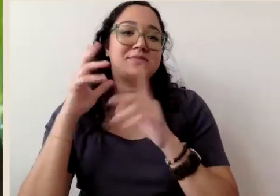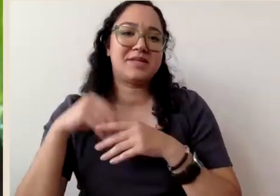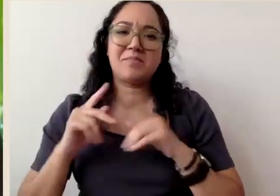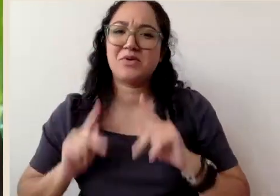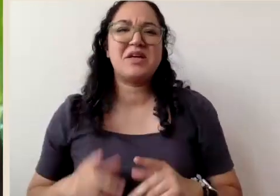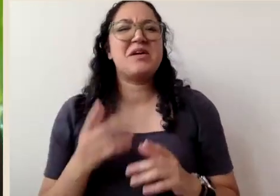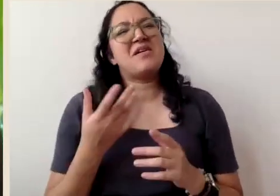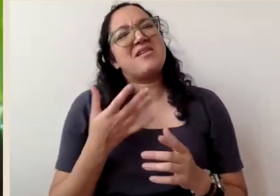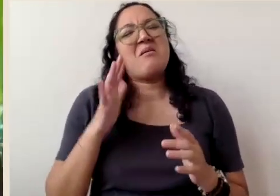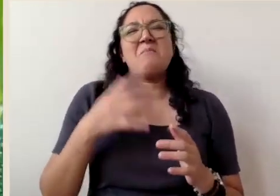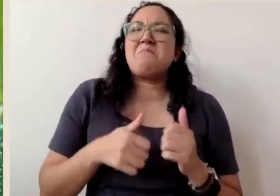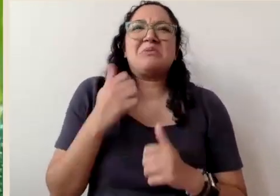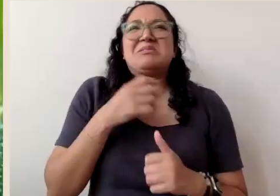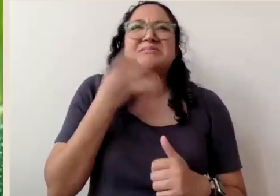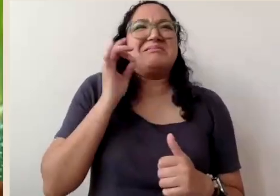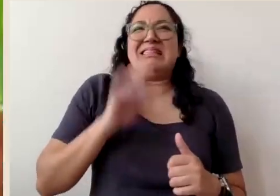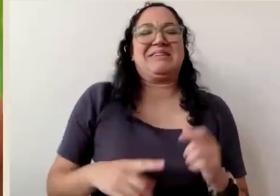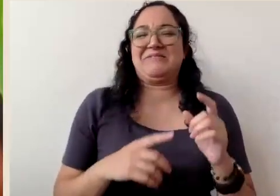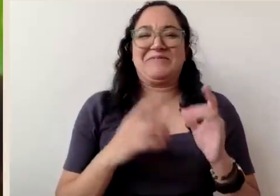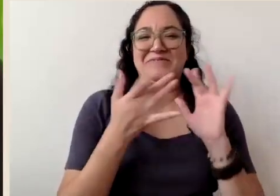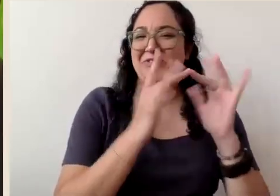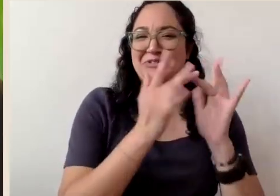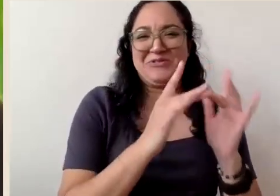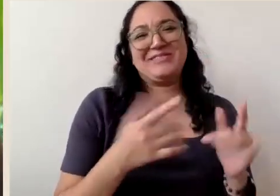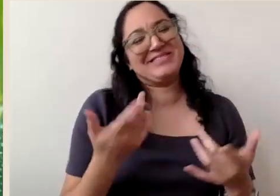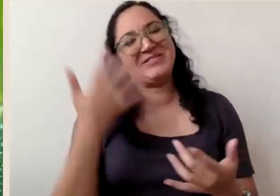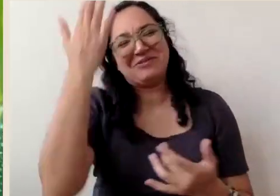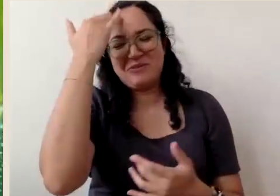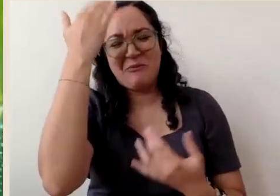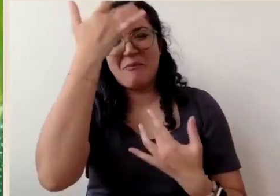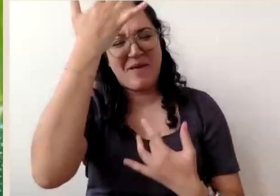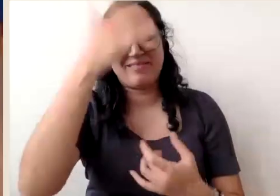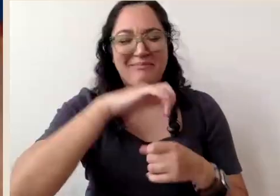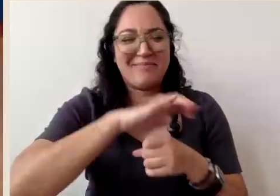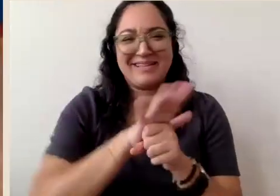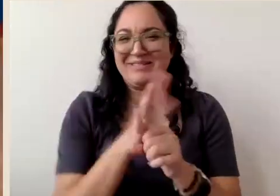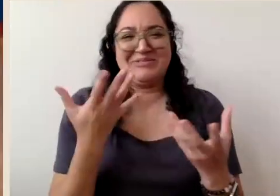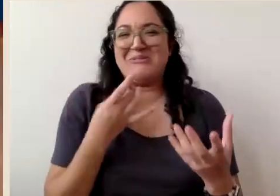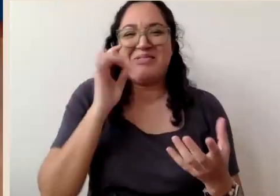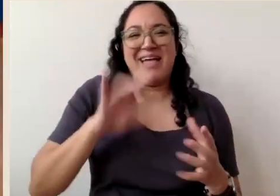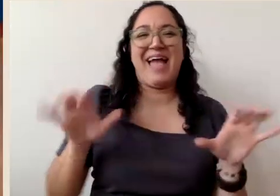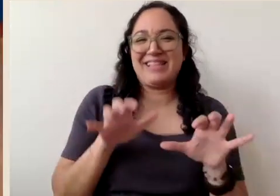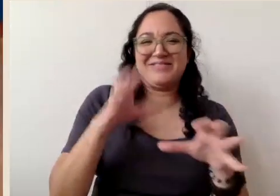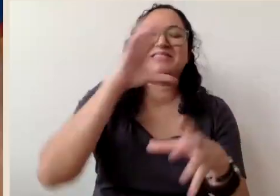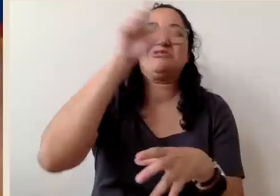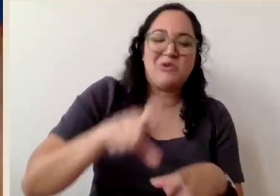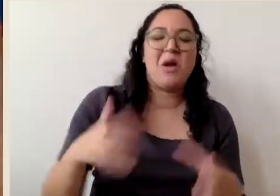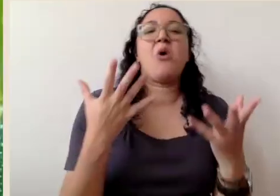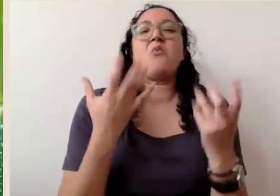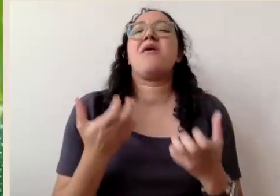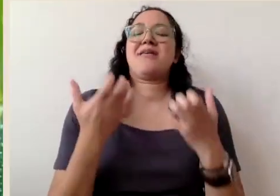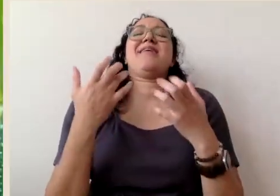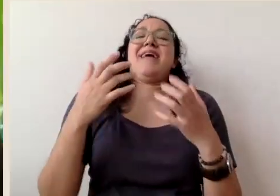liked virtual training so much, especially since the pandemic. They haven't really liked to be on Zoom and do activities on Zoom. Hmm. They like being hands-on,